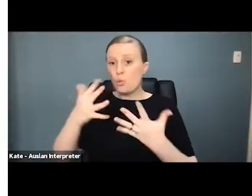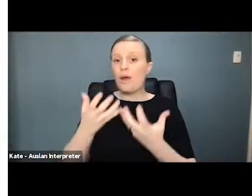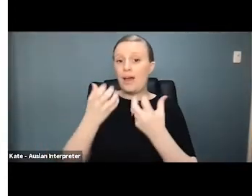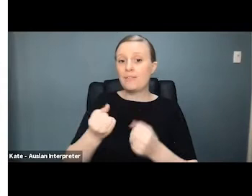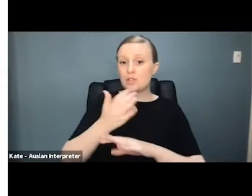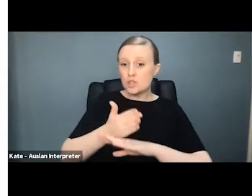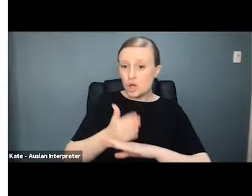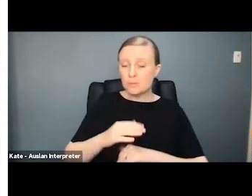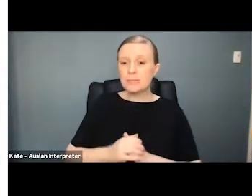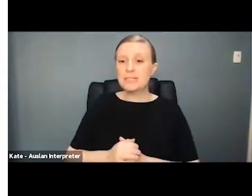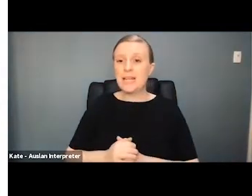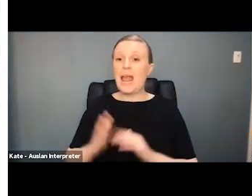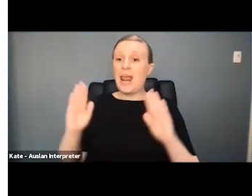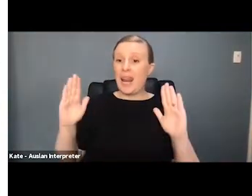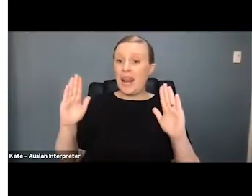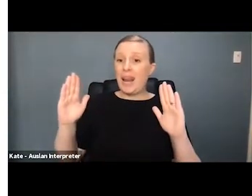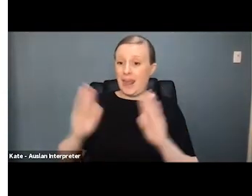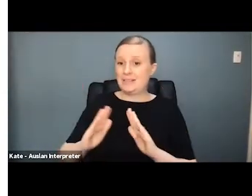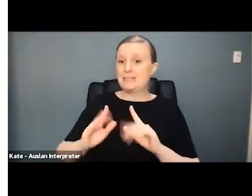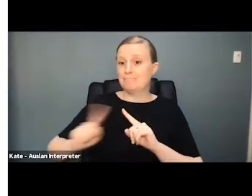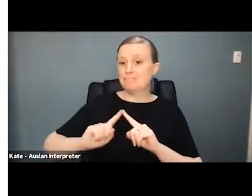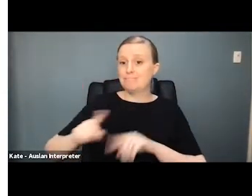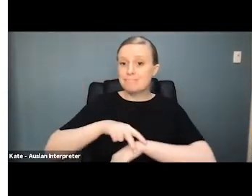with drug treatment services.